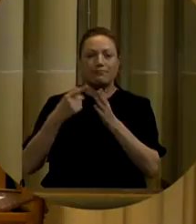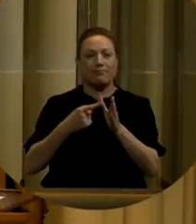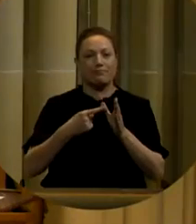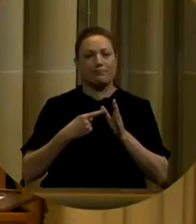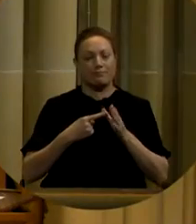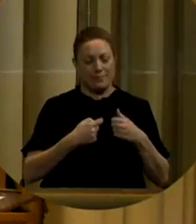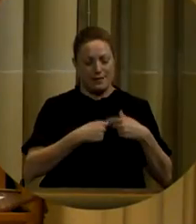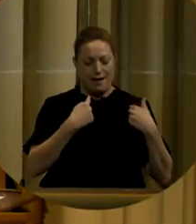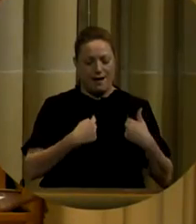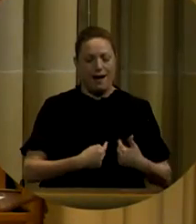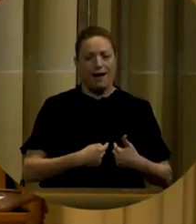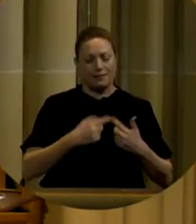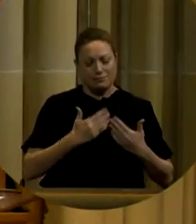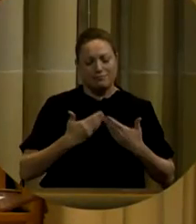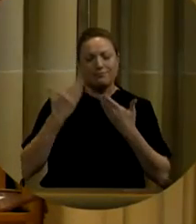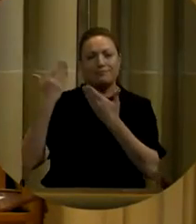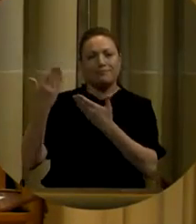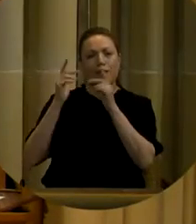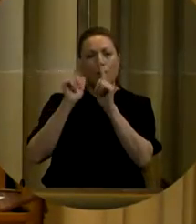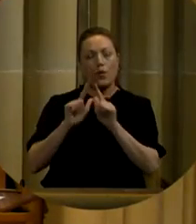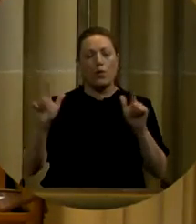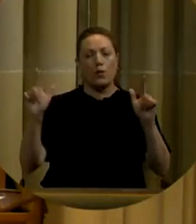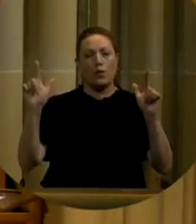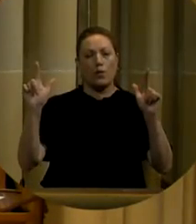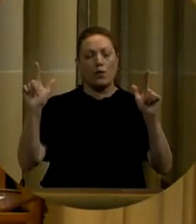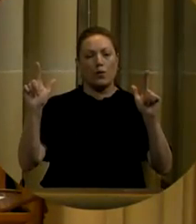hearts. We lift them up to the